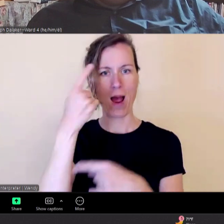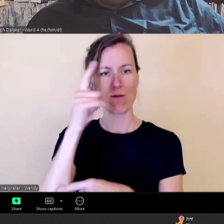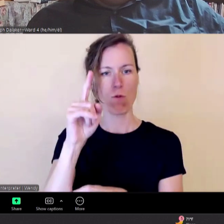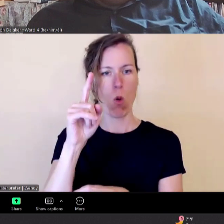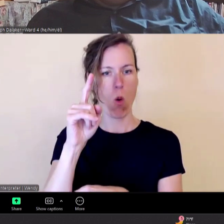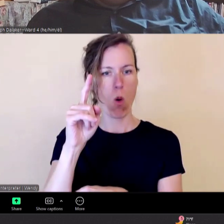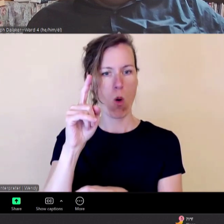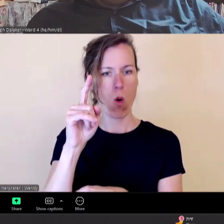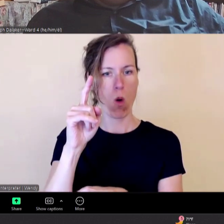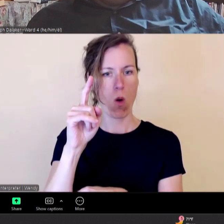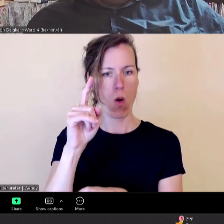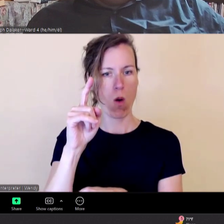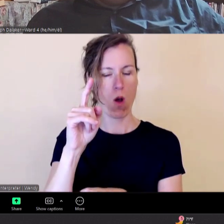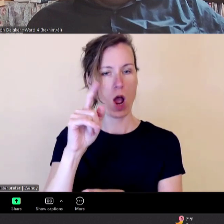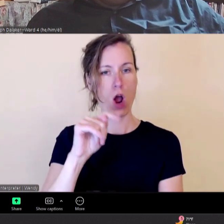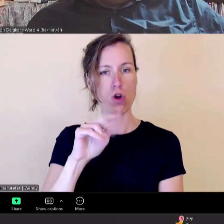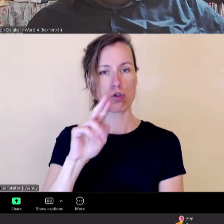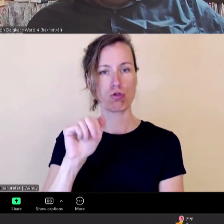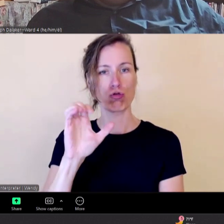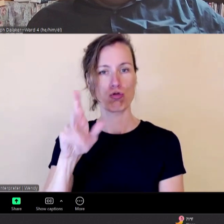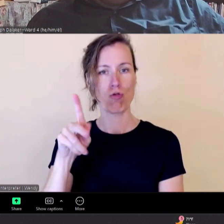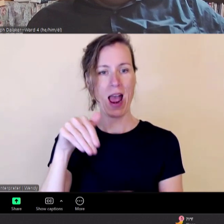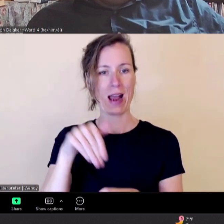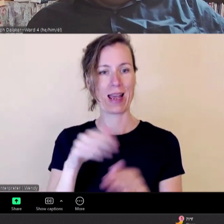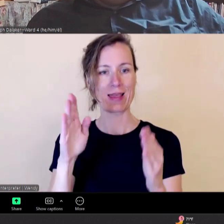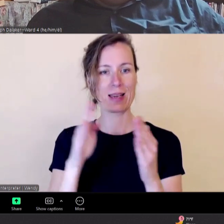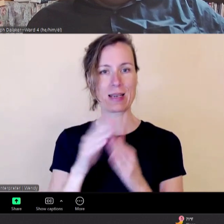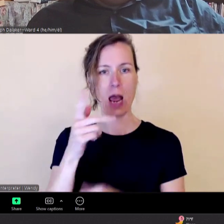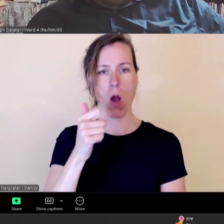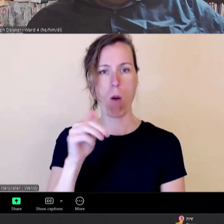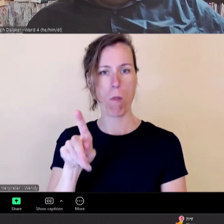Town Park to be restored to its